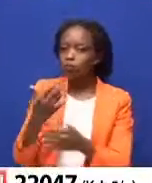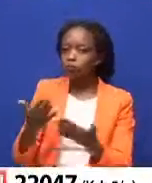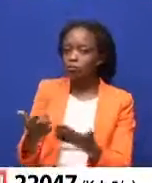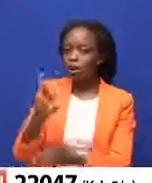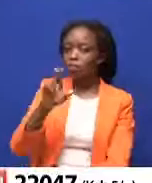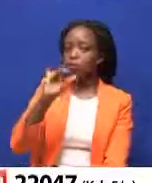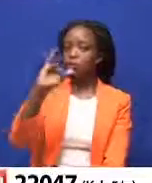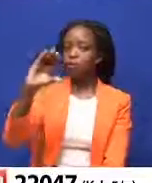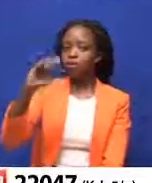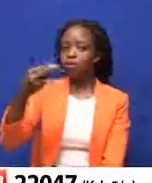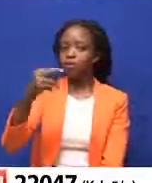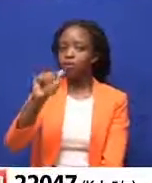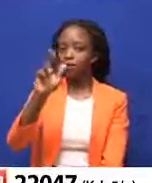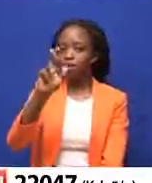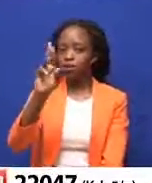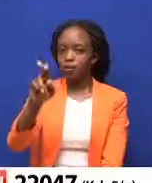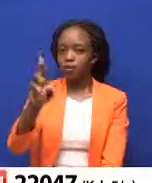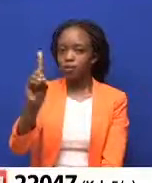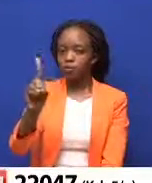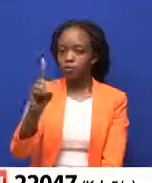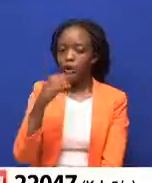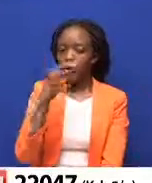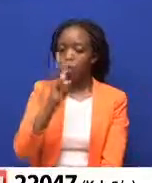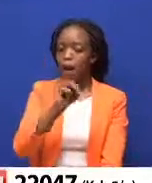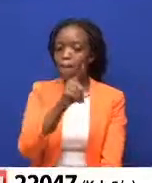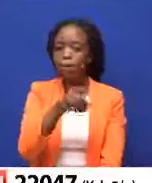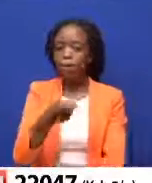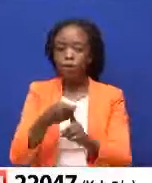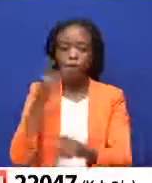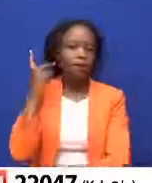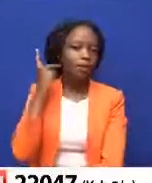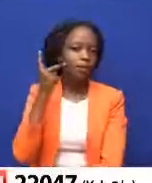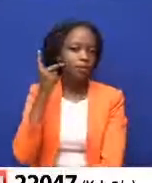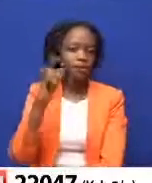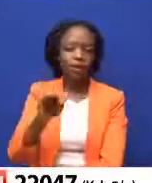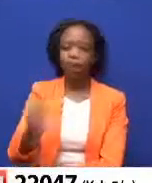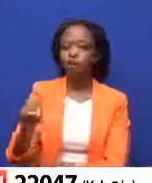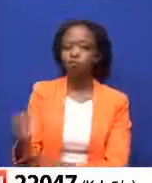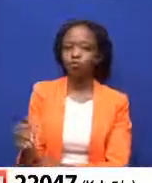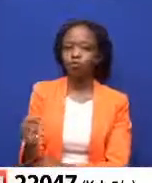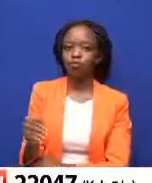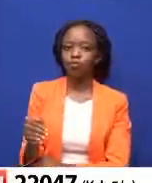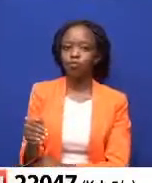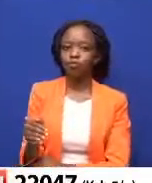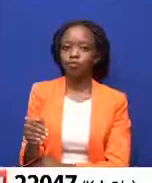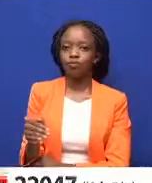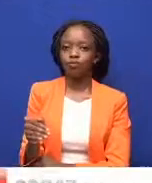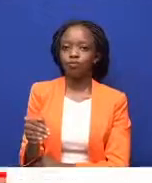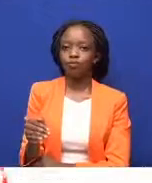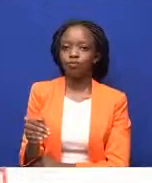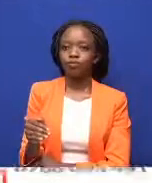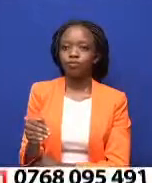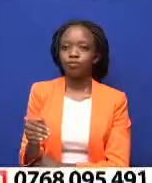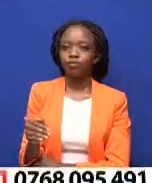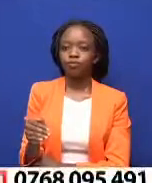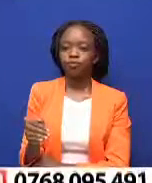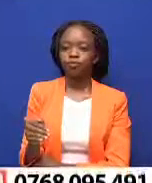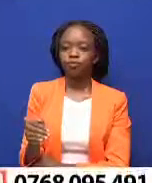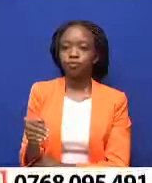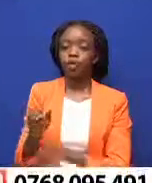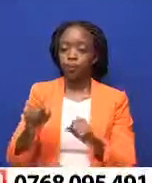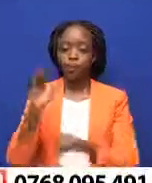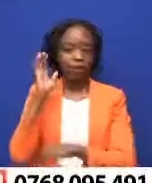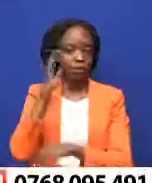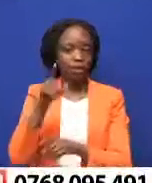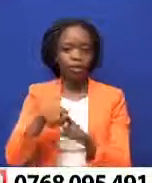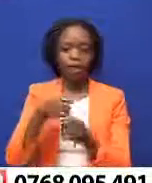Richard Onyonga. He's an MP from Kisi County. Hello? Yes, I can hear you. We